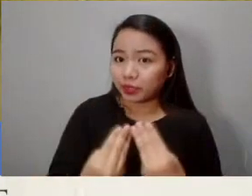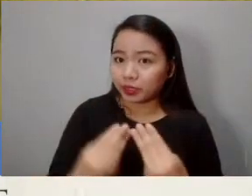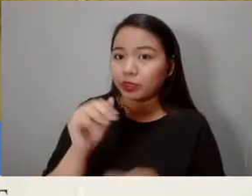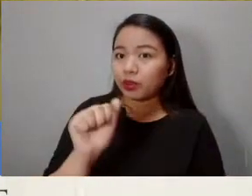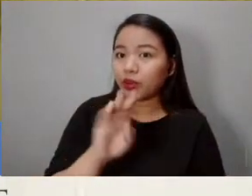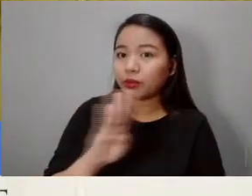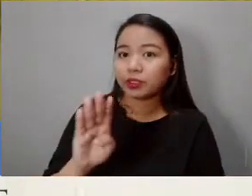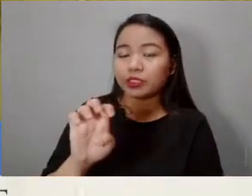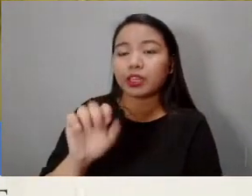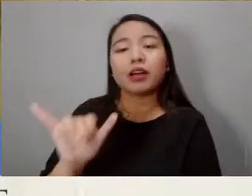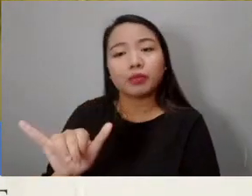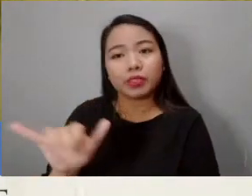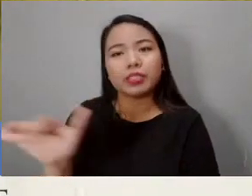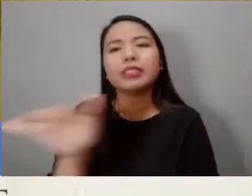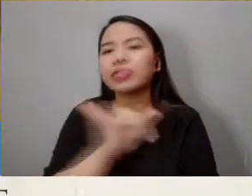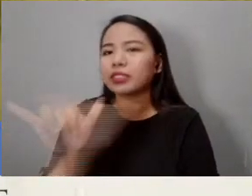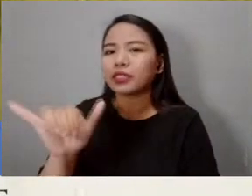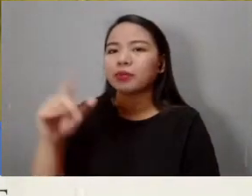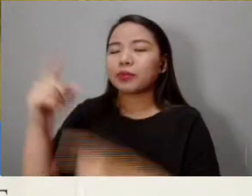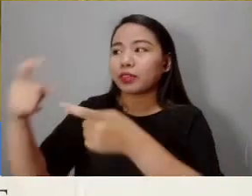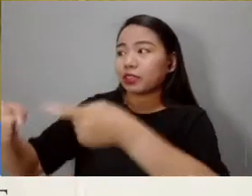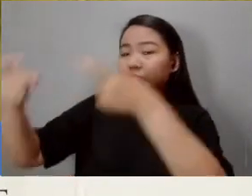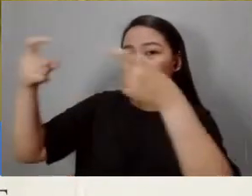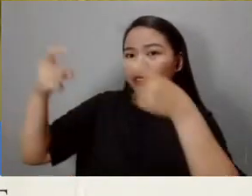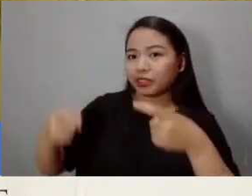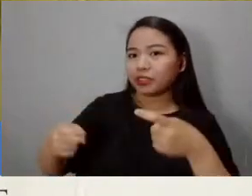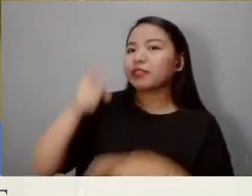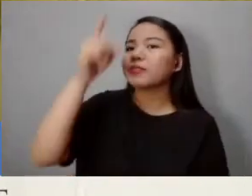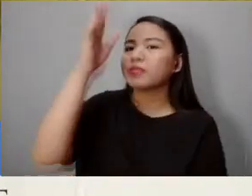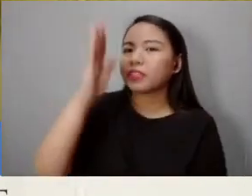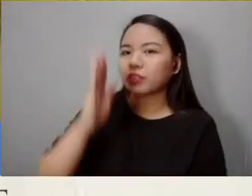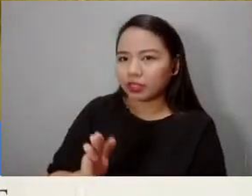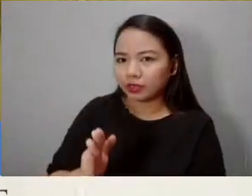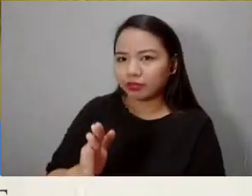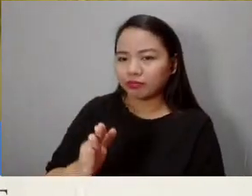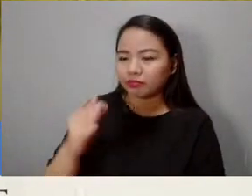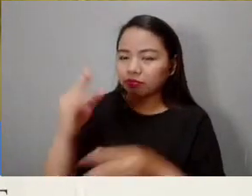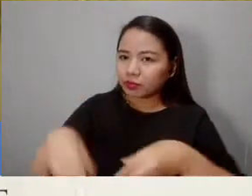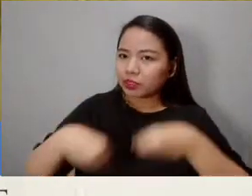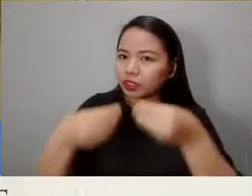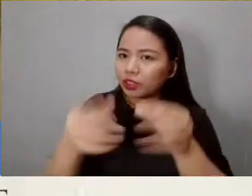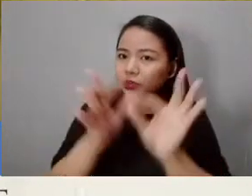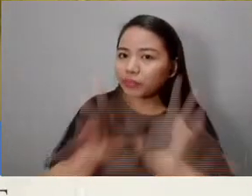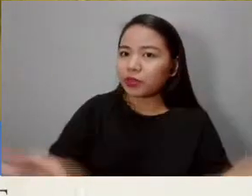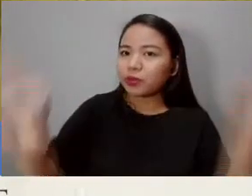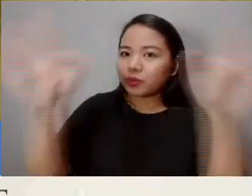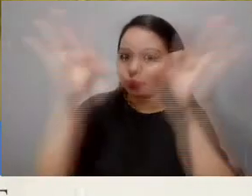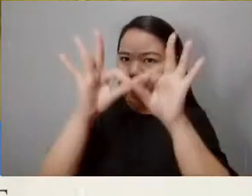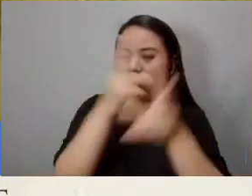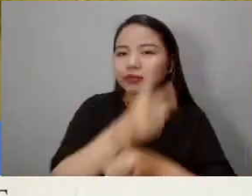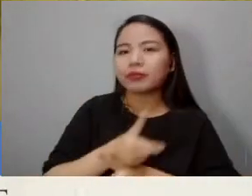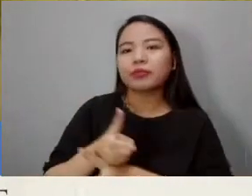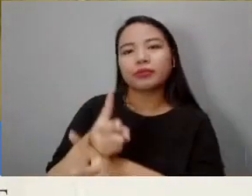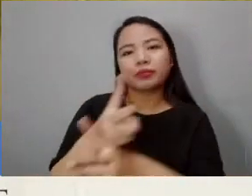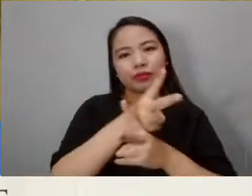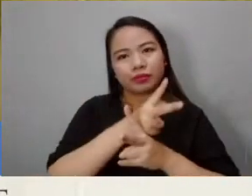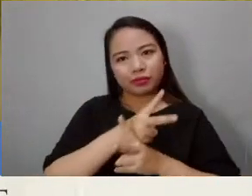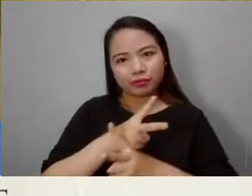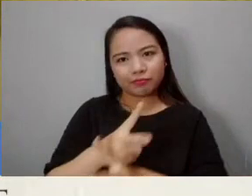a gift from God to be valued, cared for, and treasured.